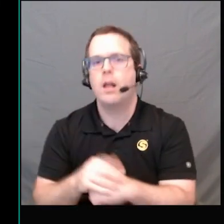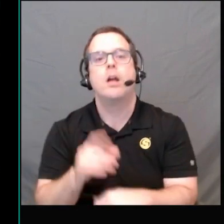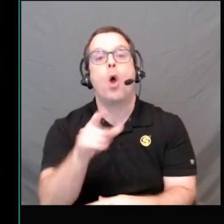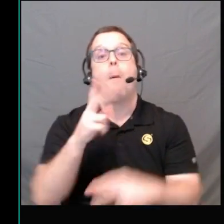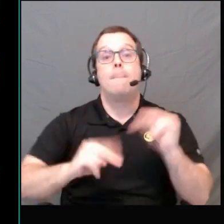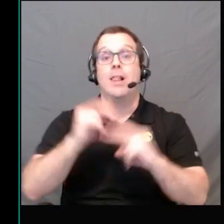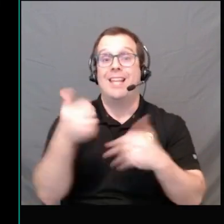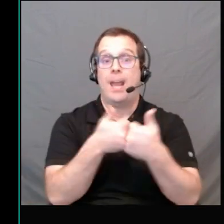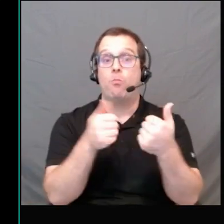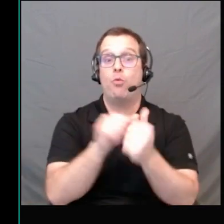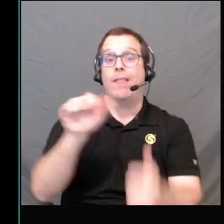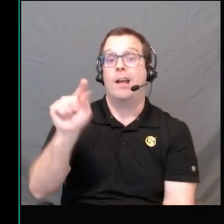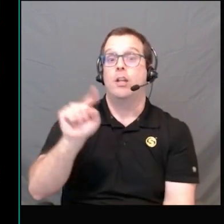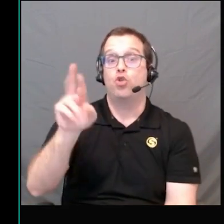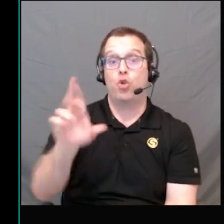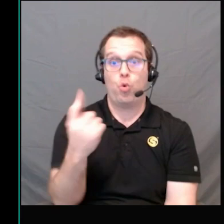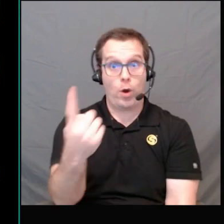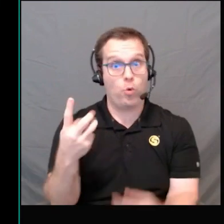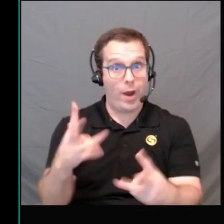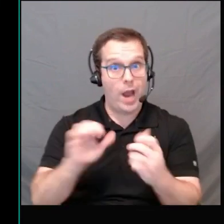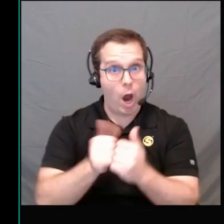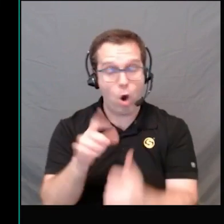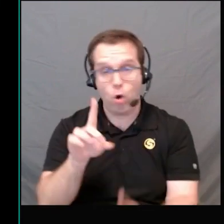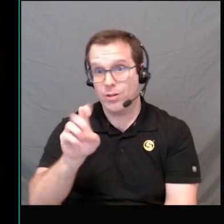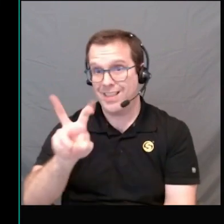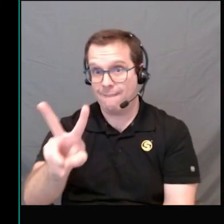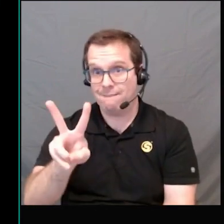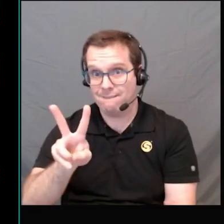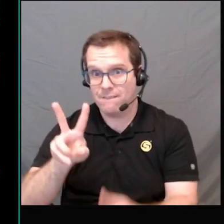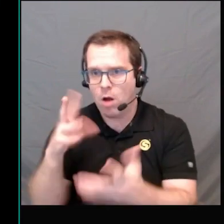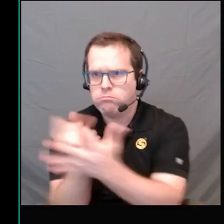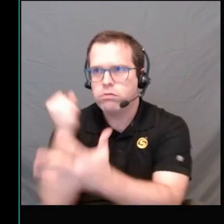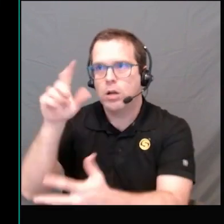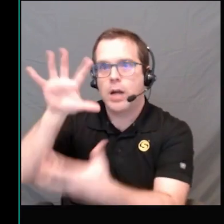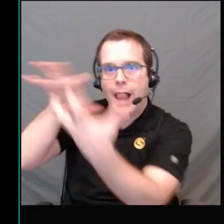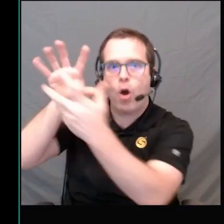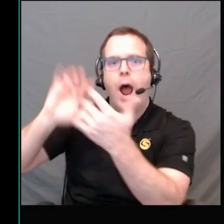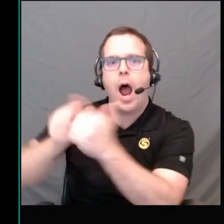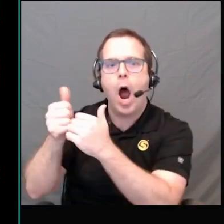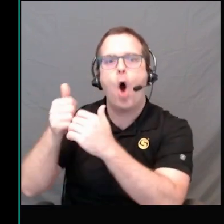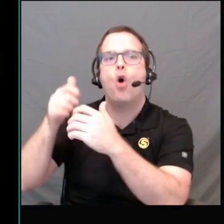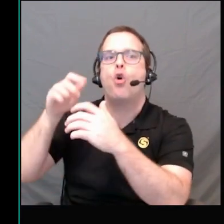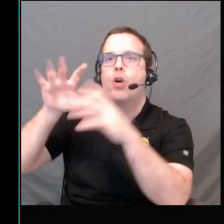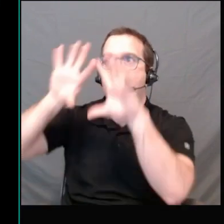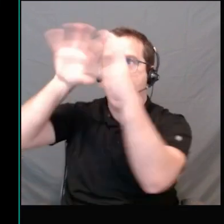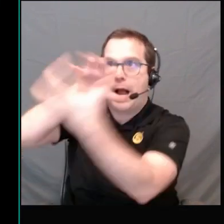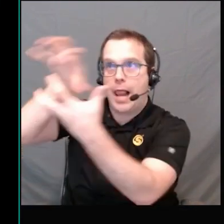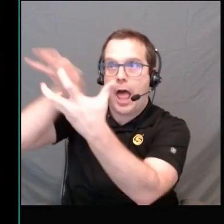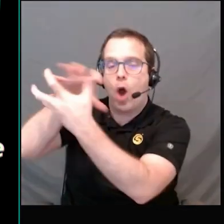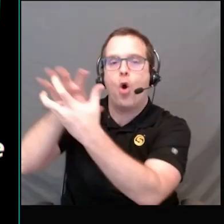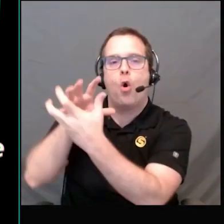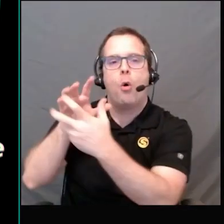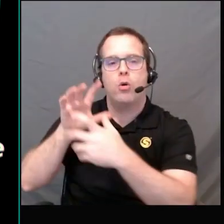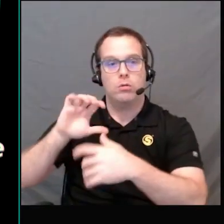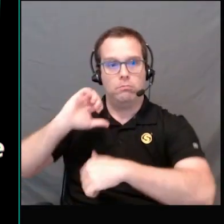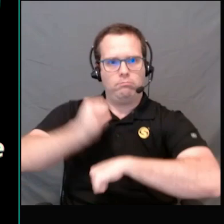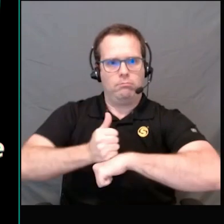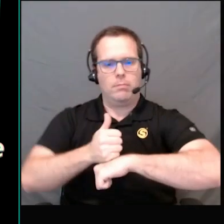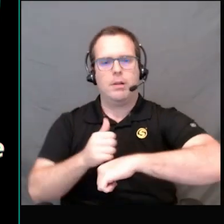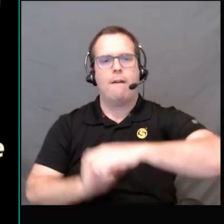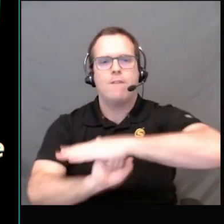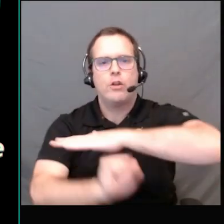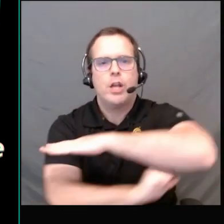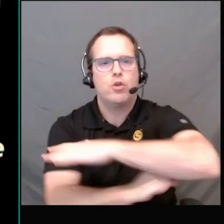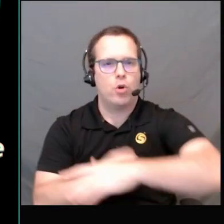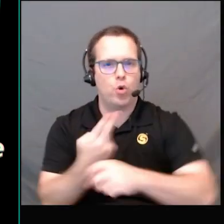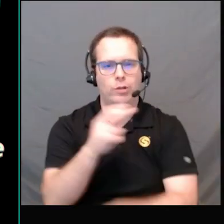of how developers are leveraging the cloud, looking at how Minecraft team at Mojang is building Bedrock using Azure. Bandai Namco will be presenting about